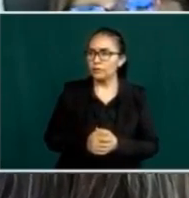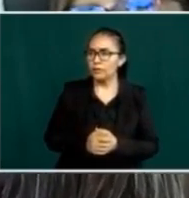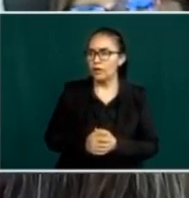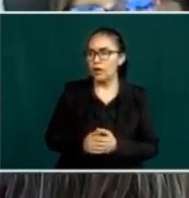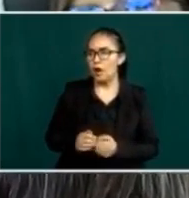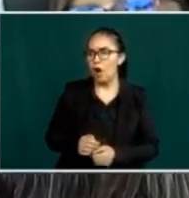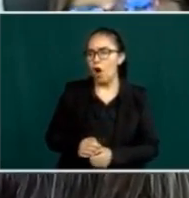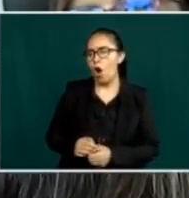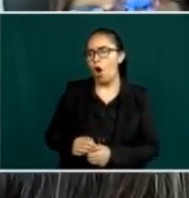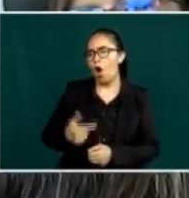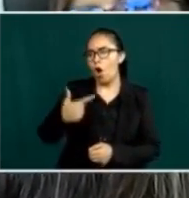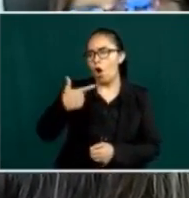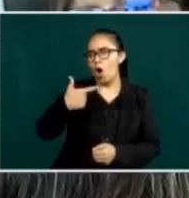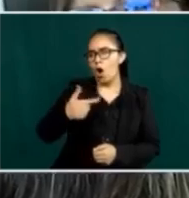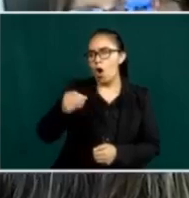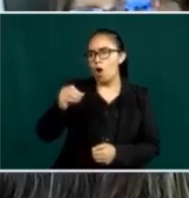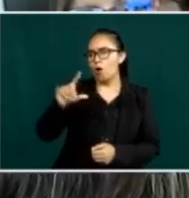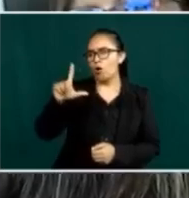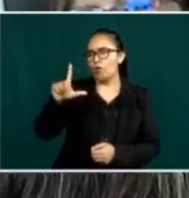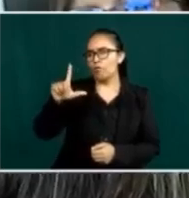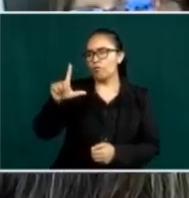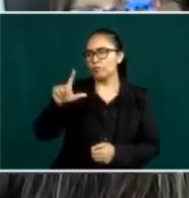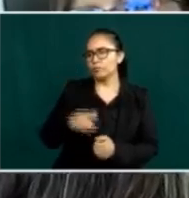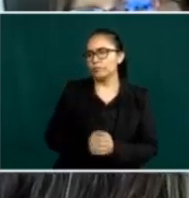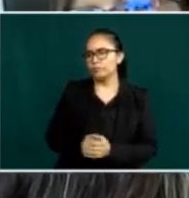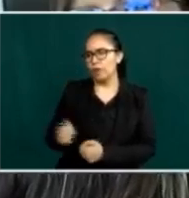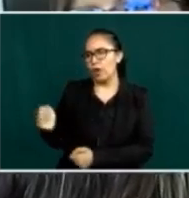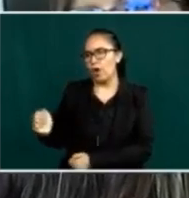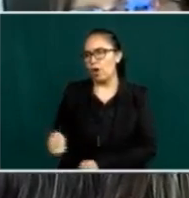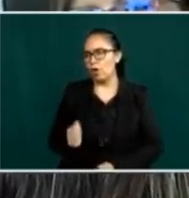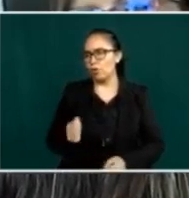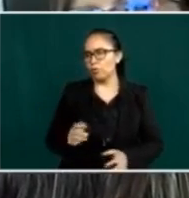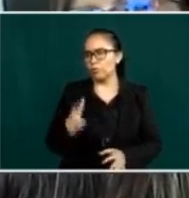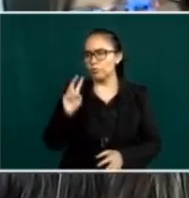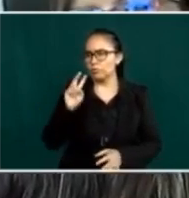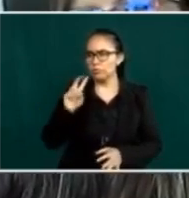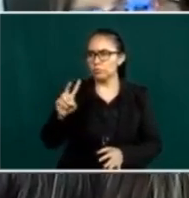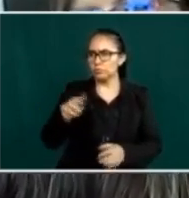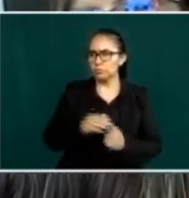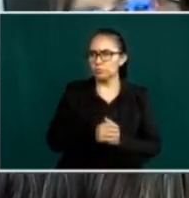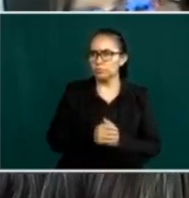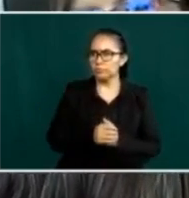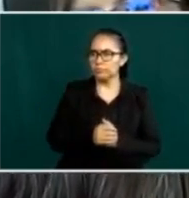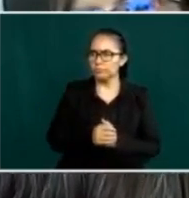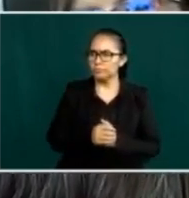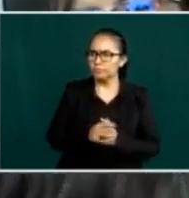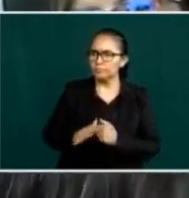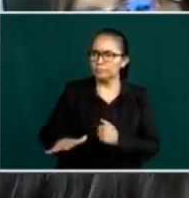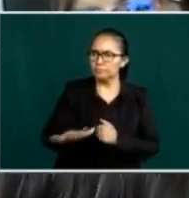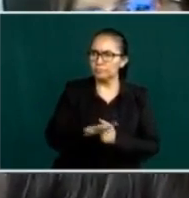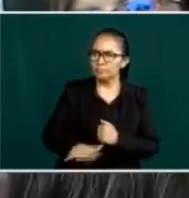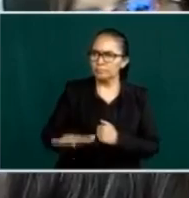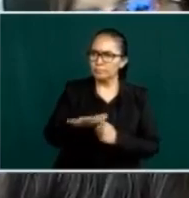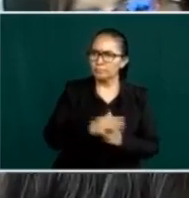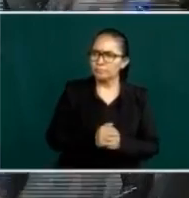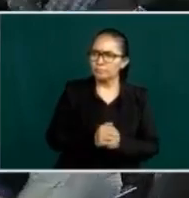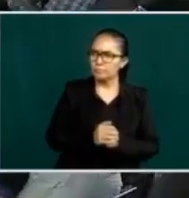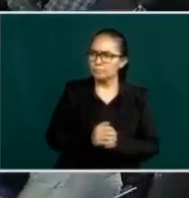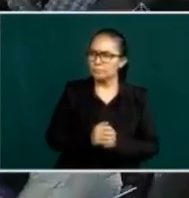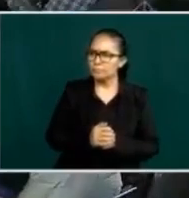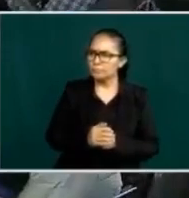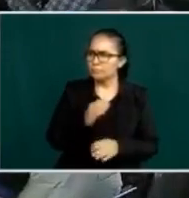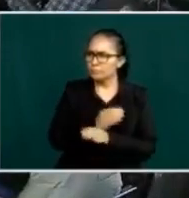They have a golf club made, and these land people, they've taken people. So these